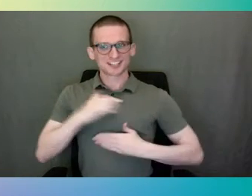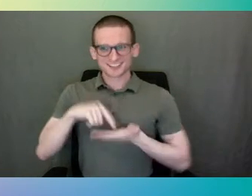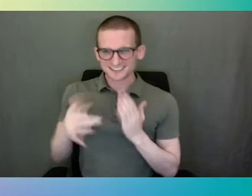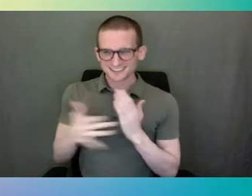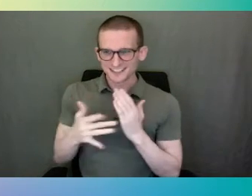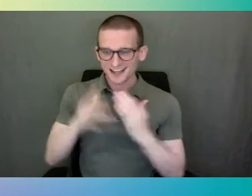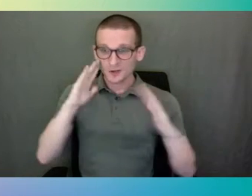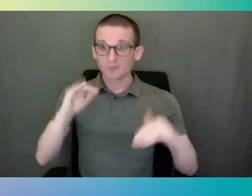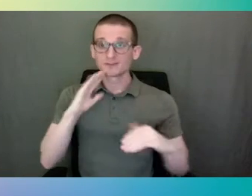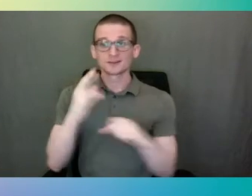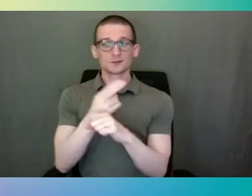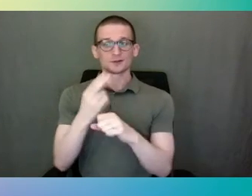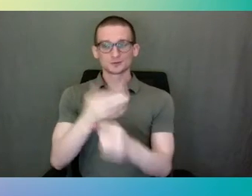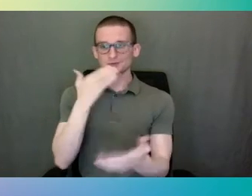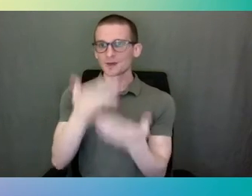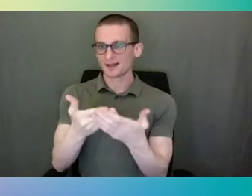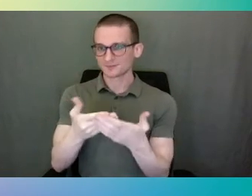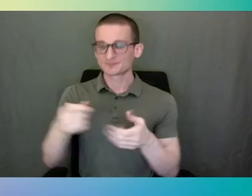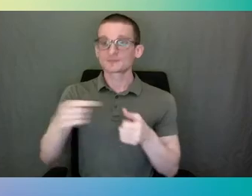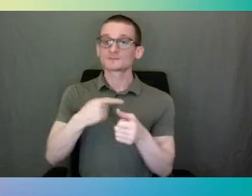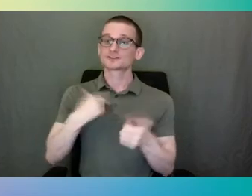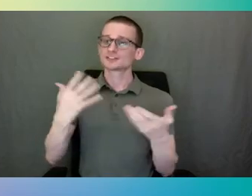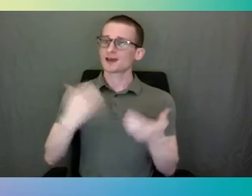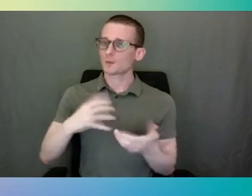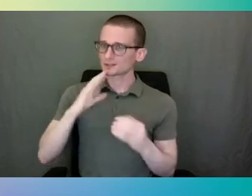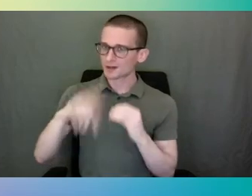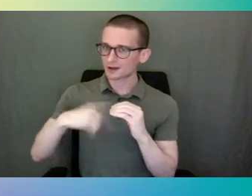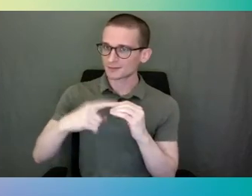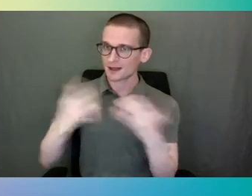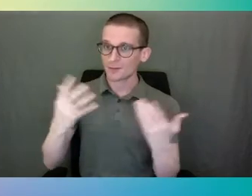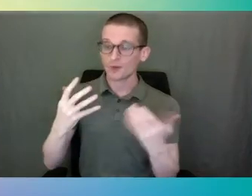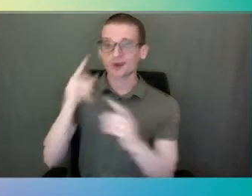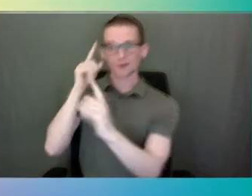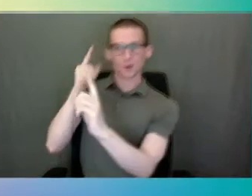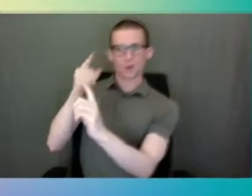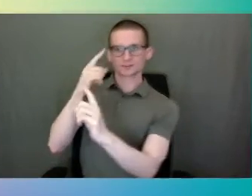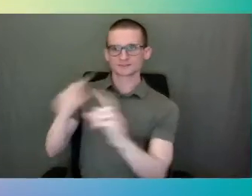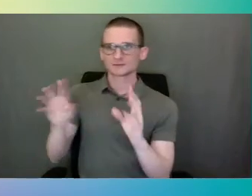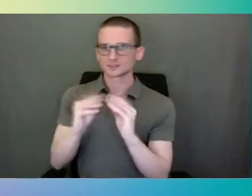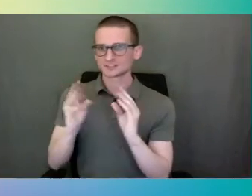talk about is the goals for the session today.